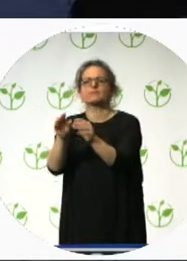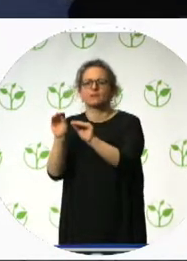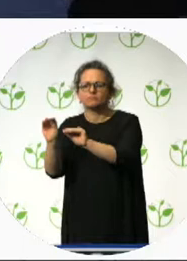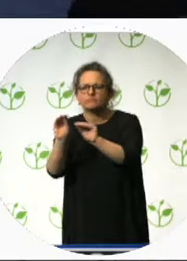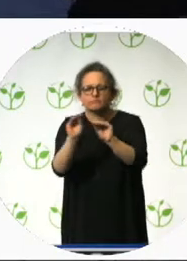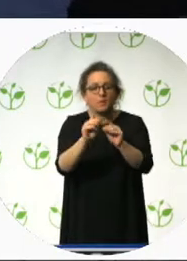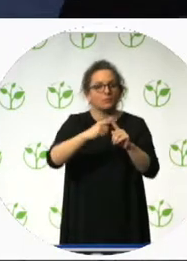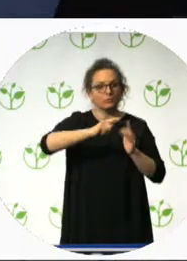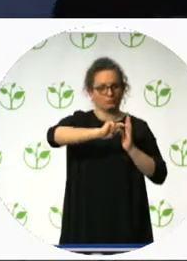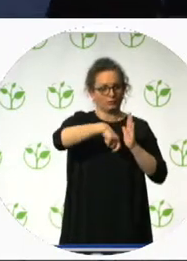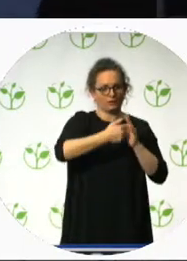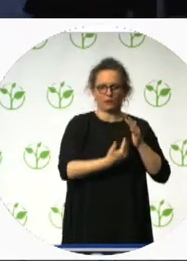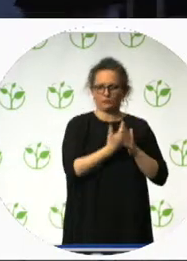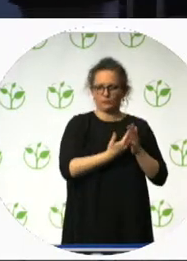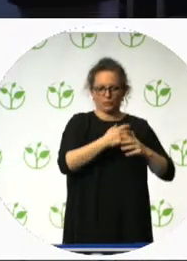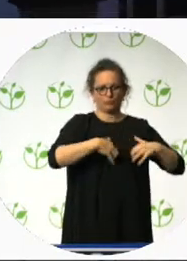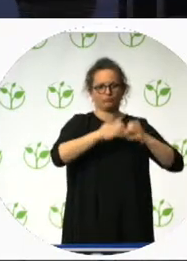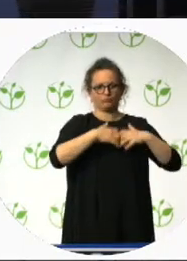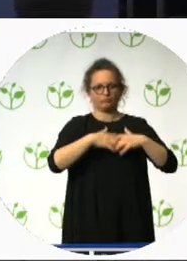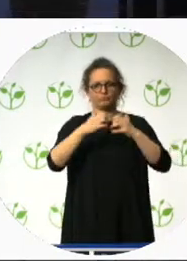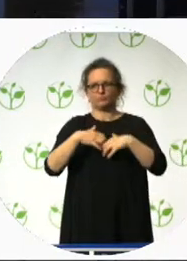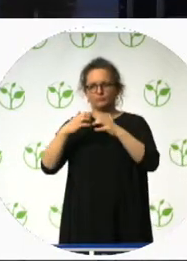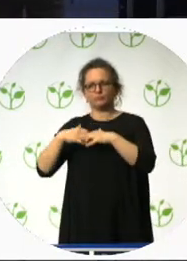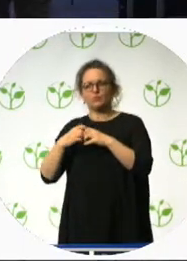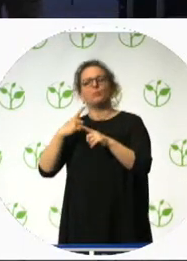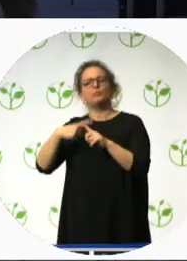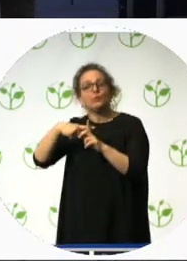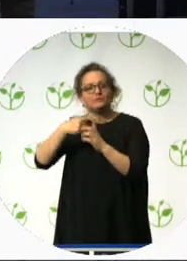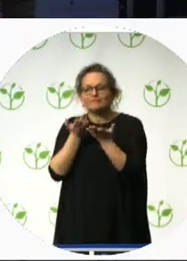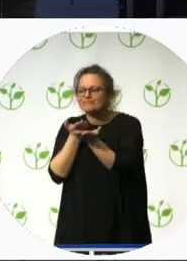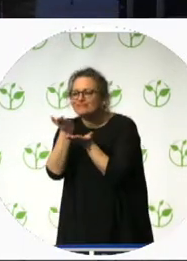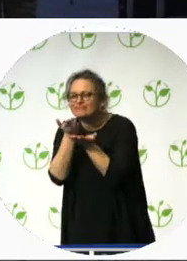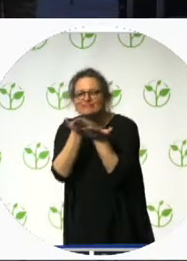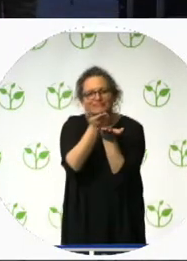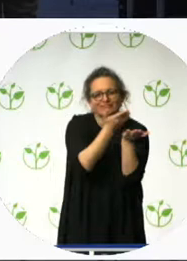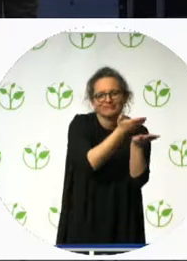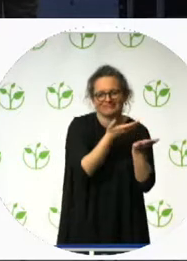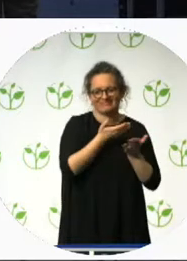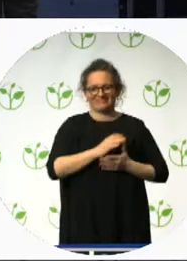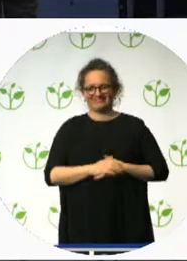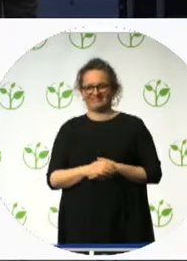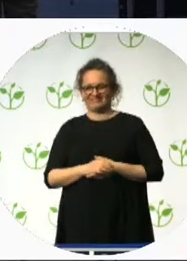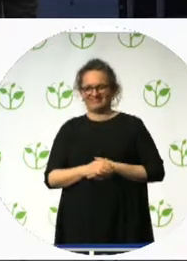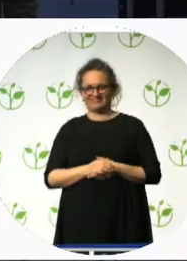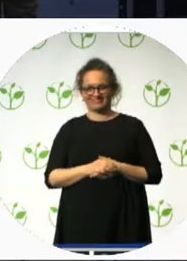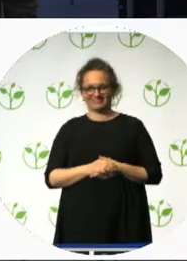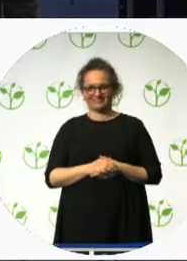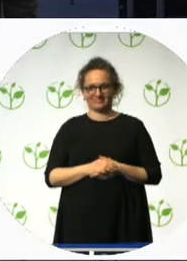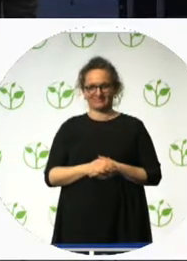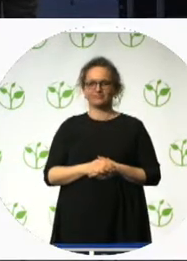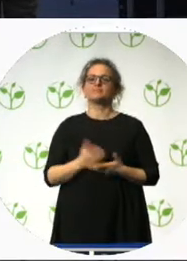Matthias is authorized signatory, course and resource management and